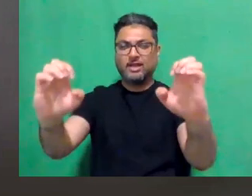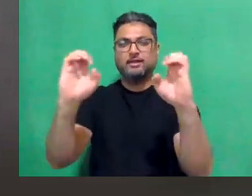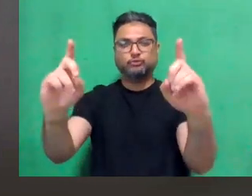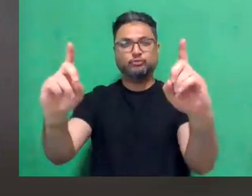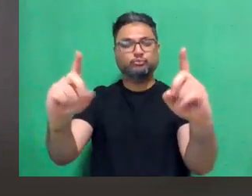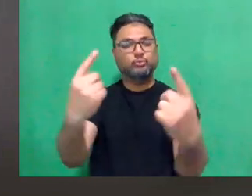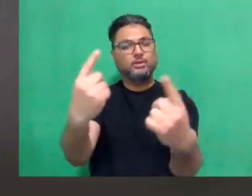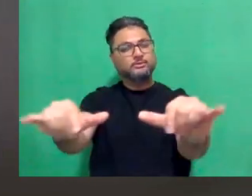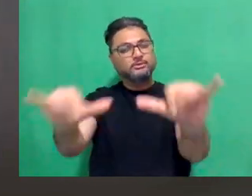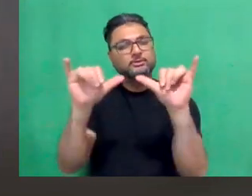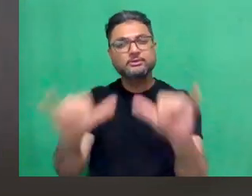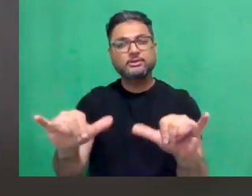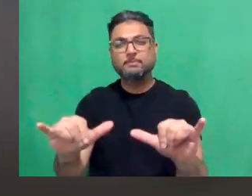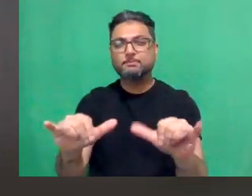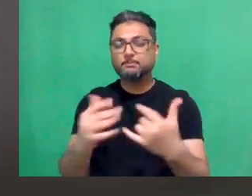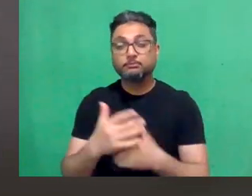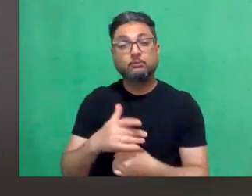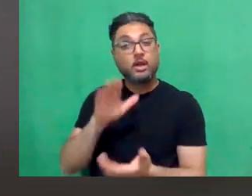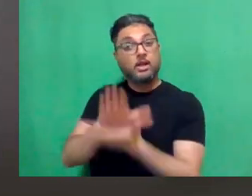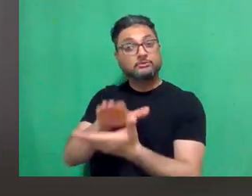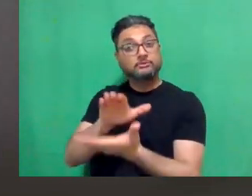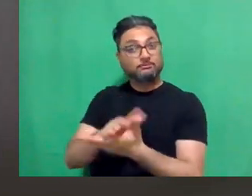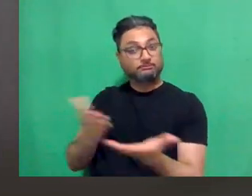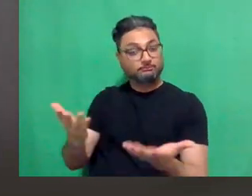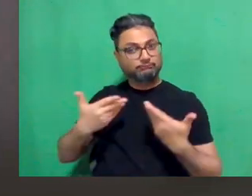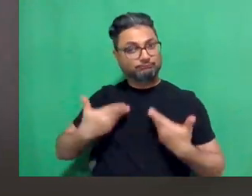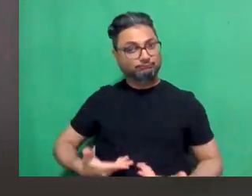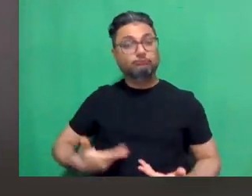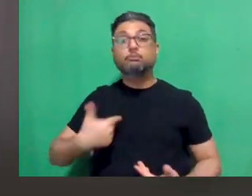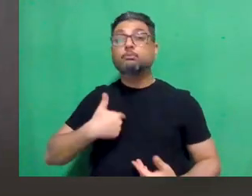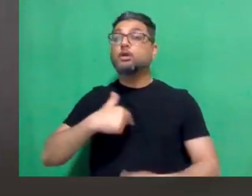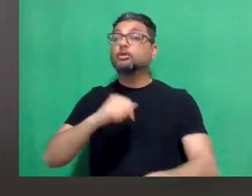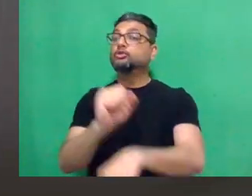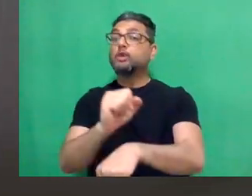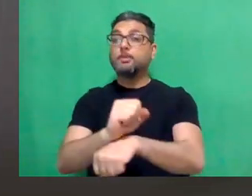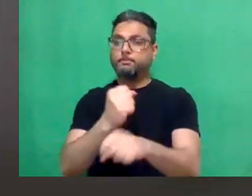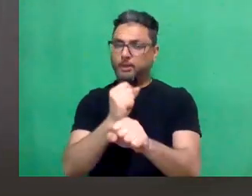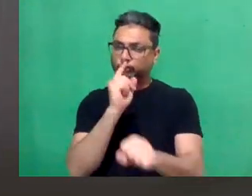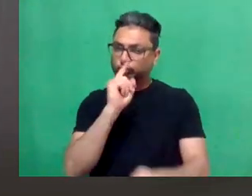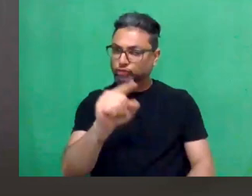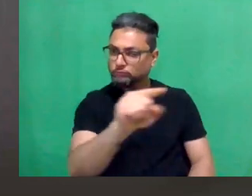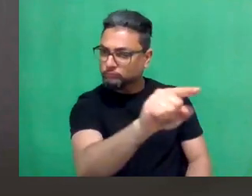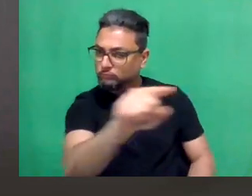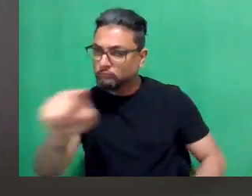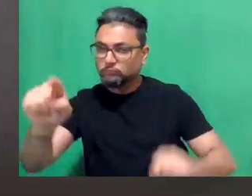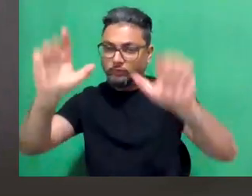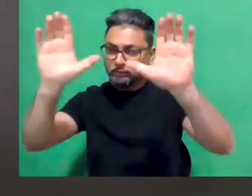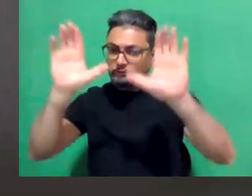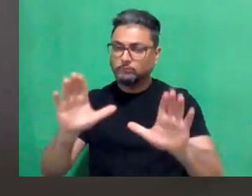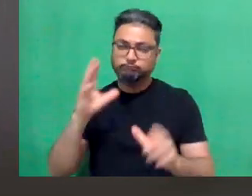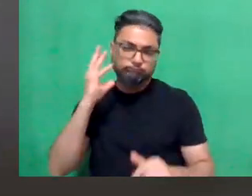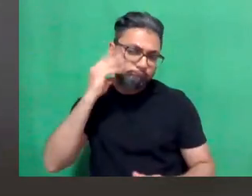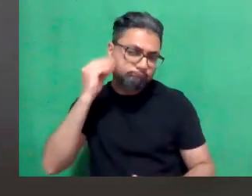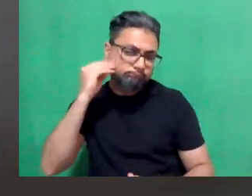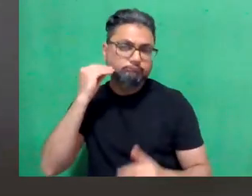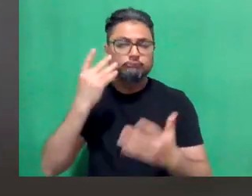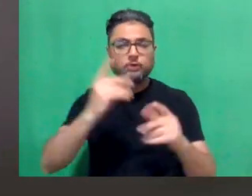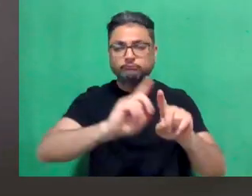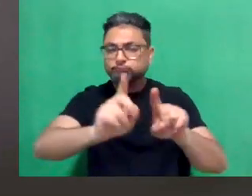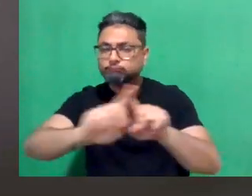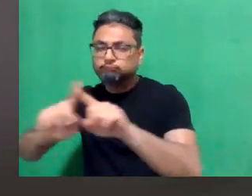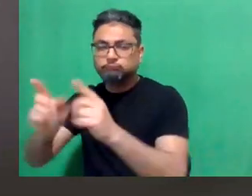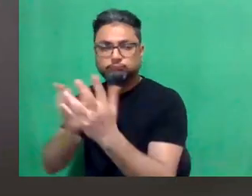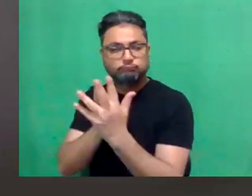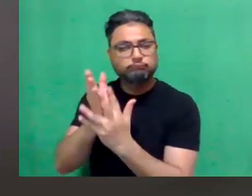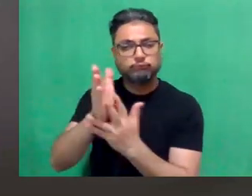As Vice President Academic, it's my job to ensure that you have an excellent learning experience no matter where your learning takes place.